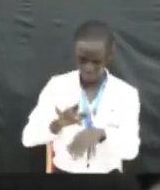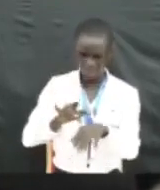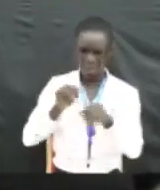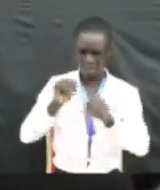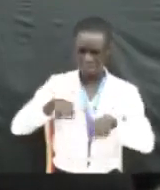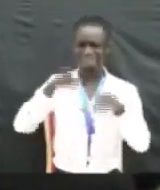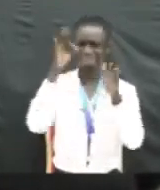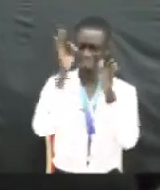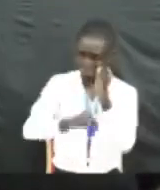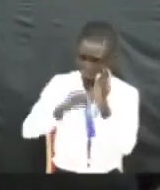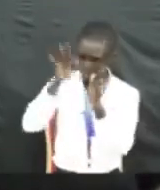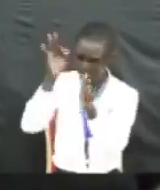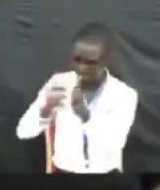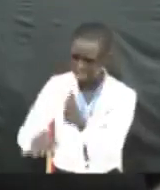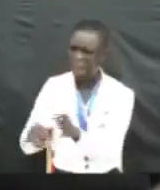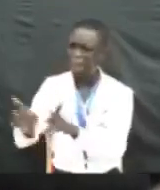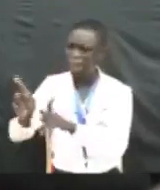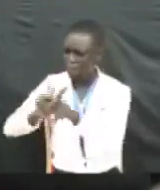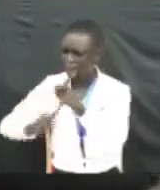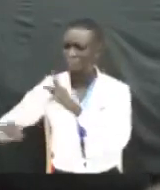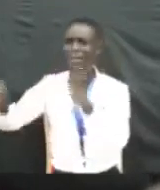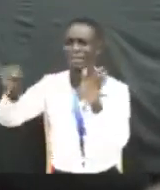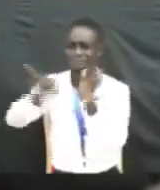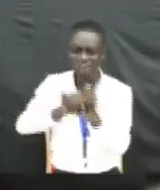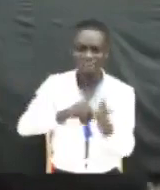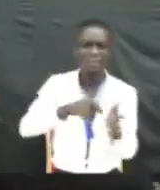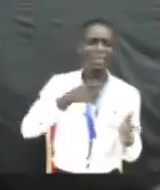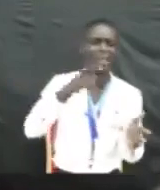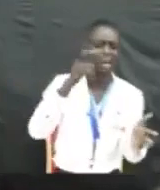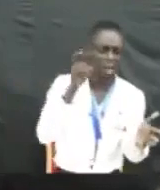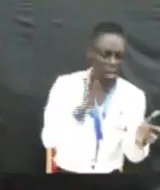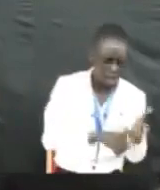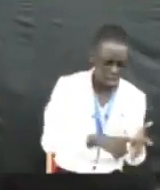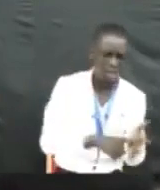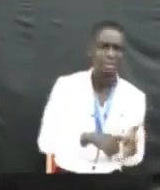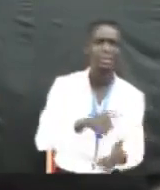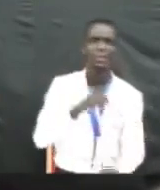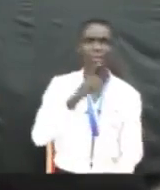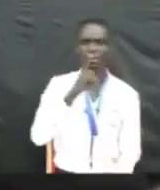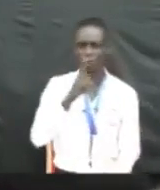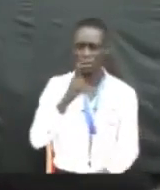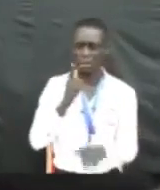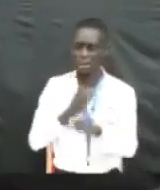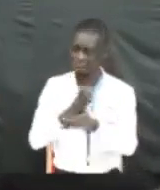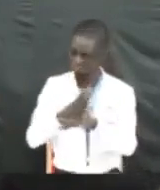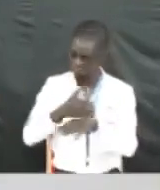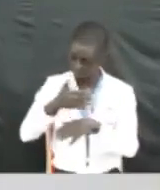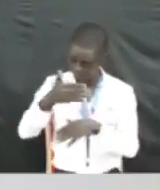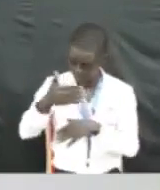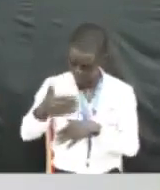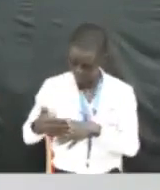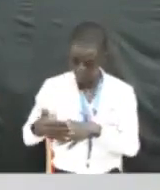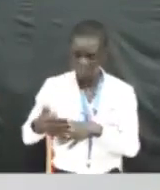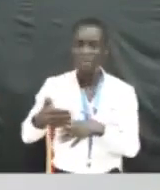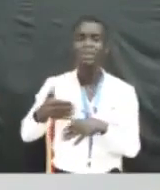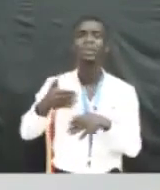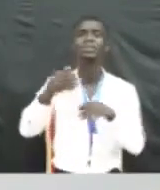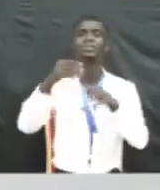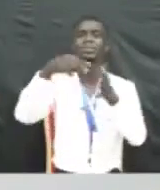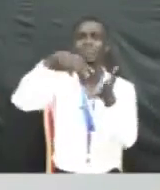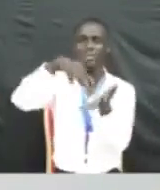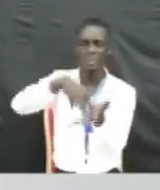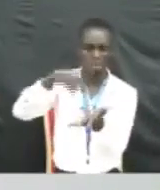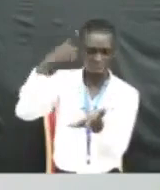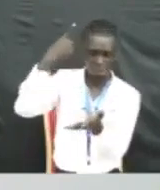count, and people have recognized. And so this afternoon, on behalf of